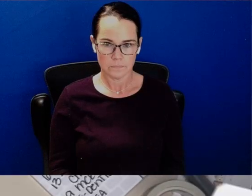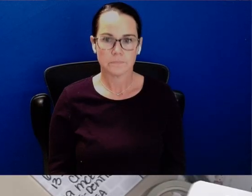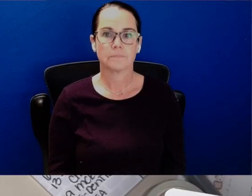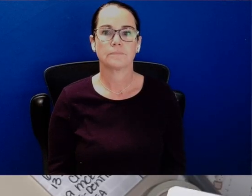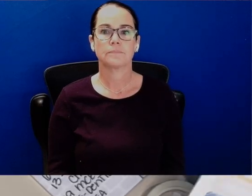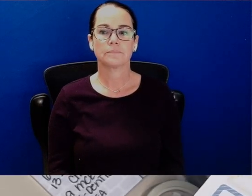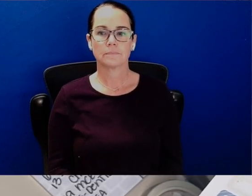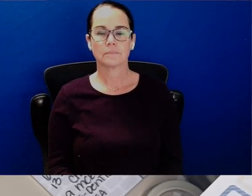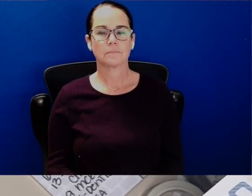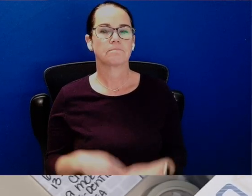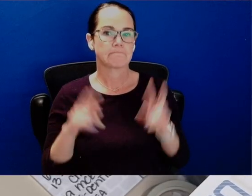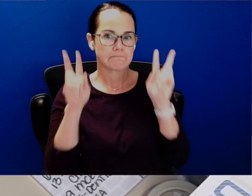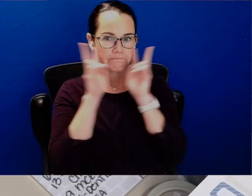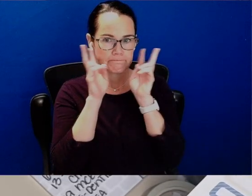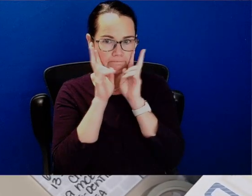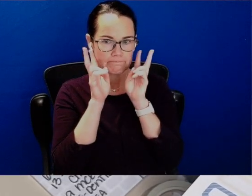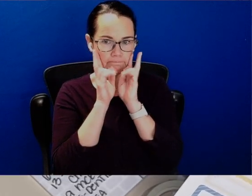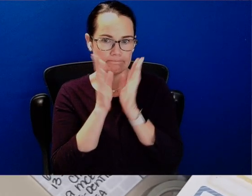All right, let's see.